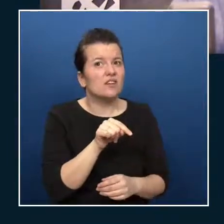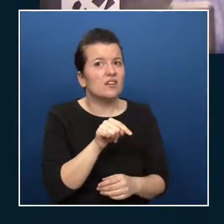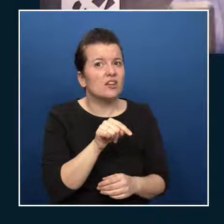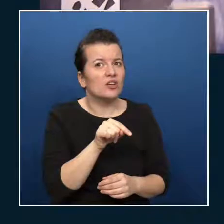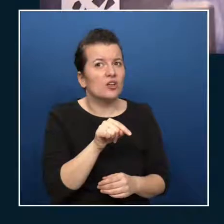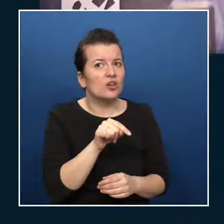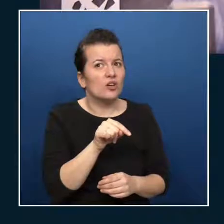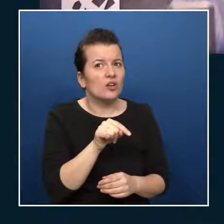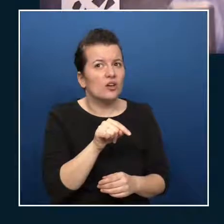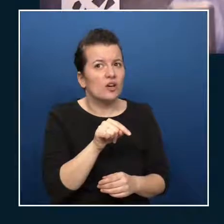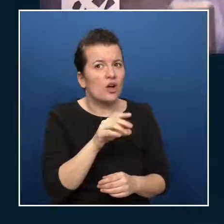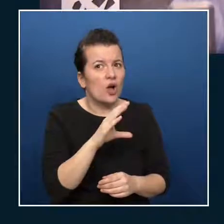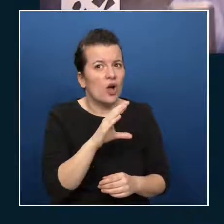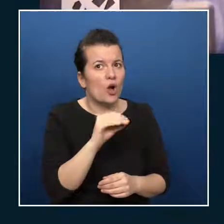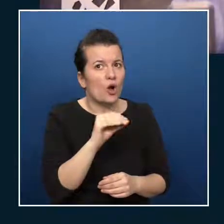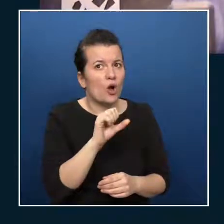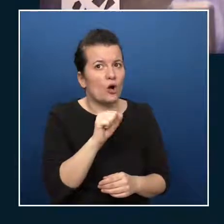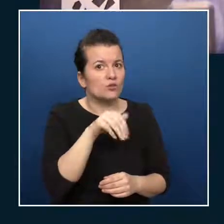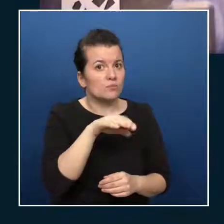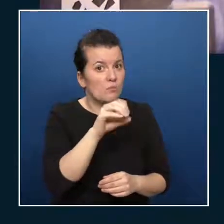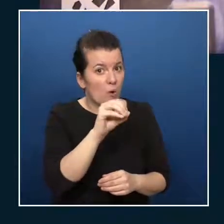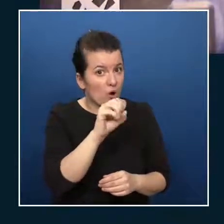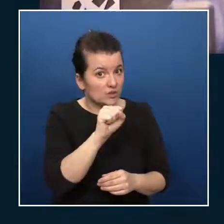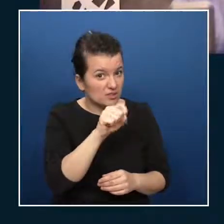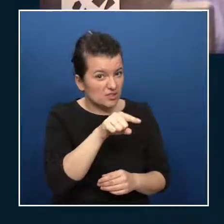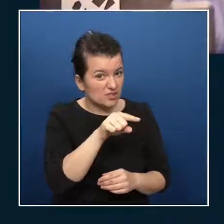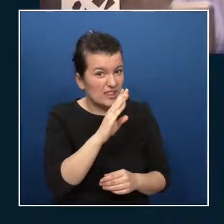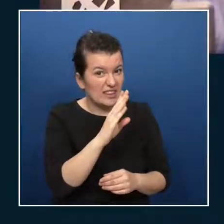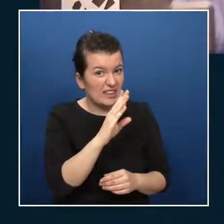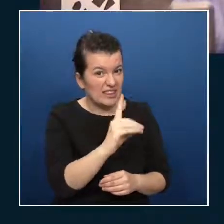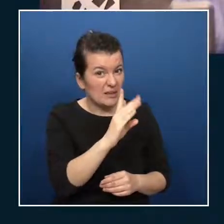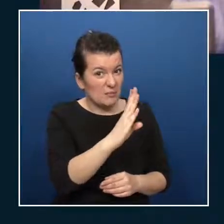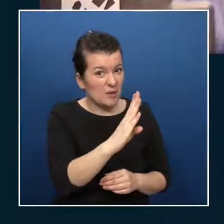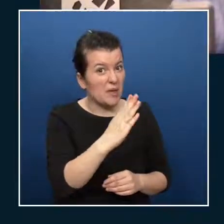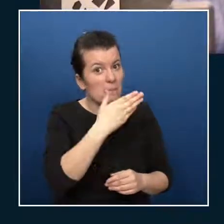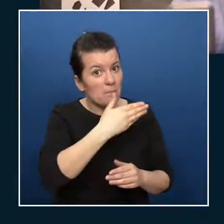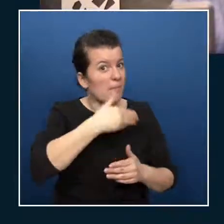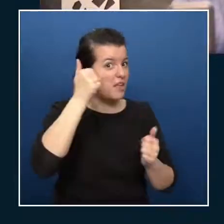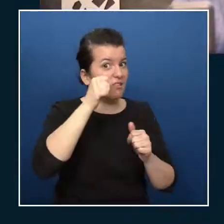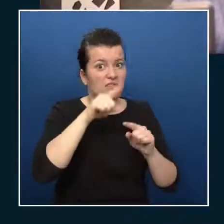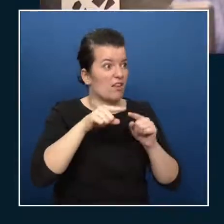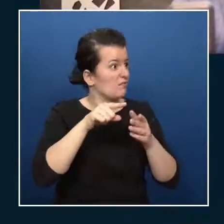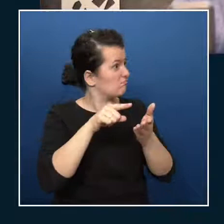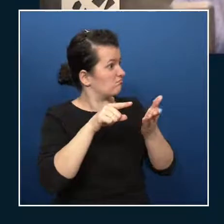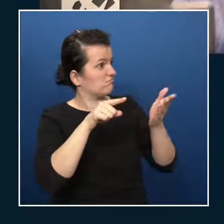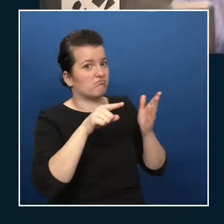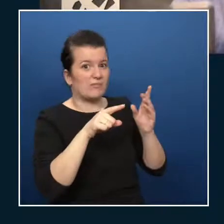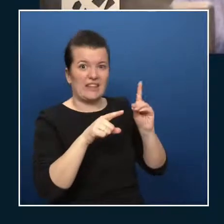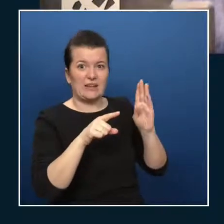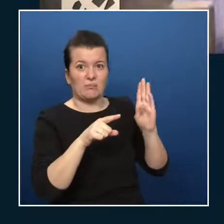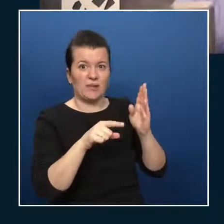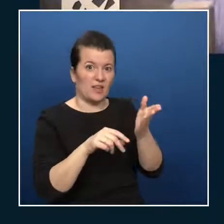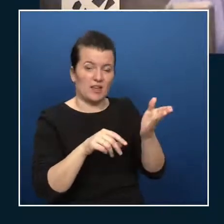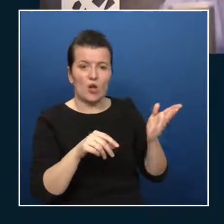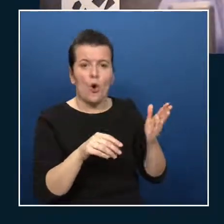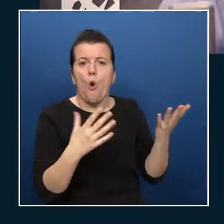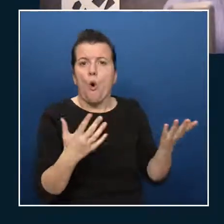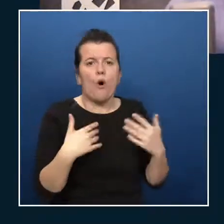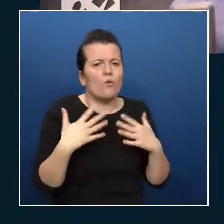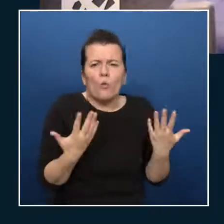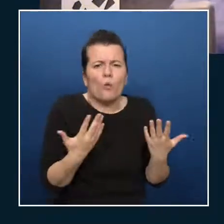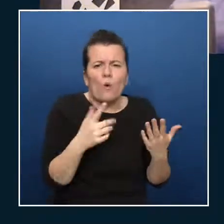does Cosmos DB serve it better than any other database solutions, or is this something you chose just for this